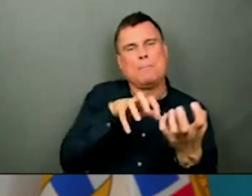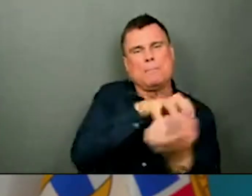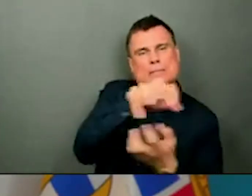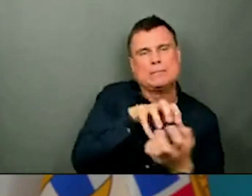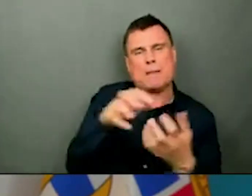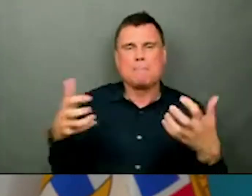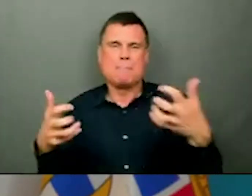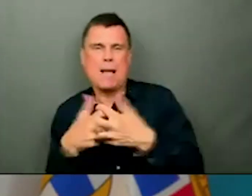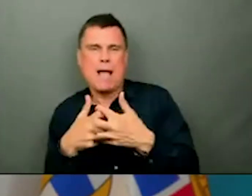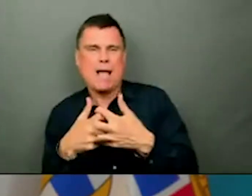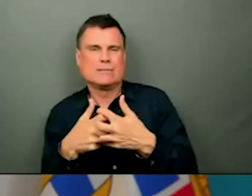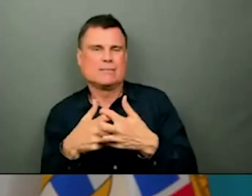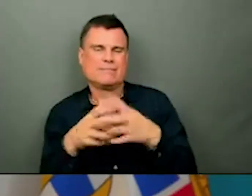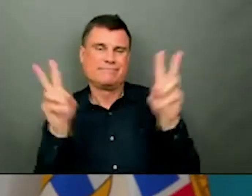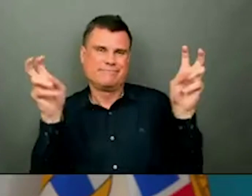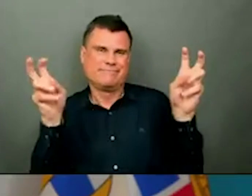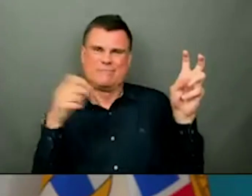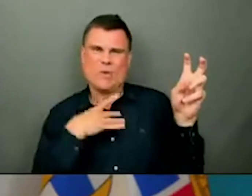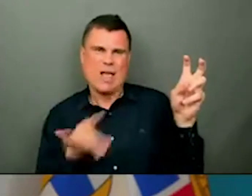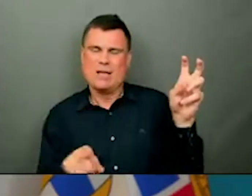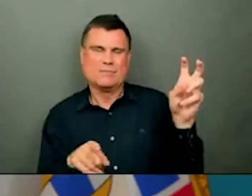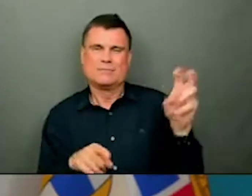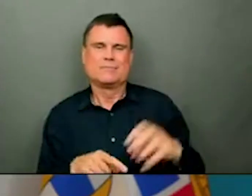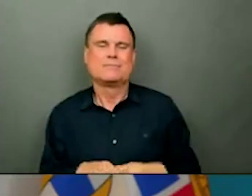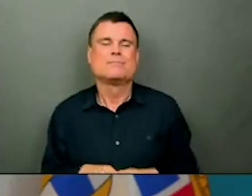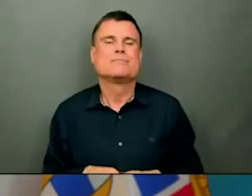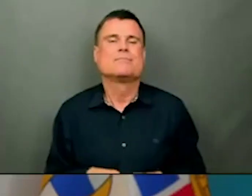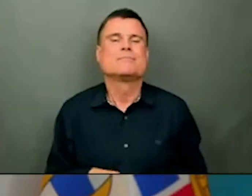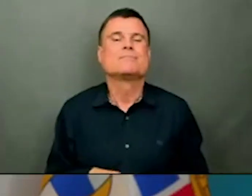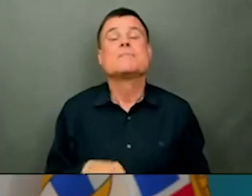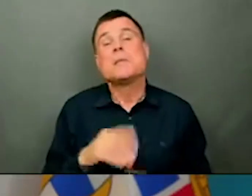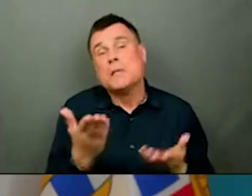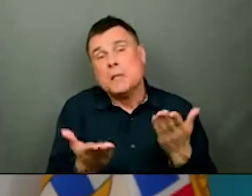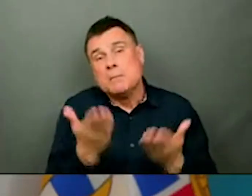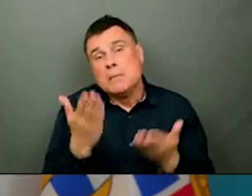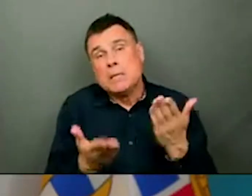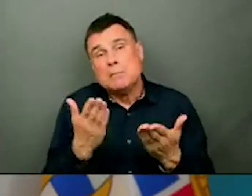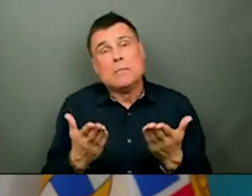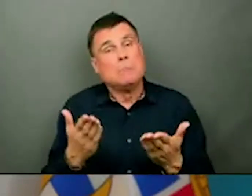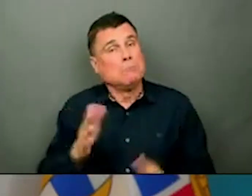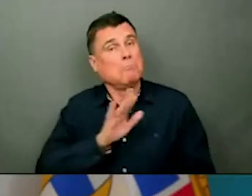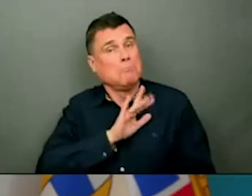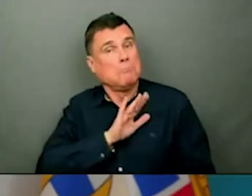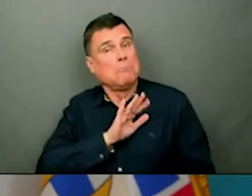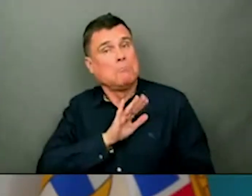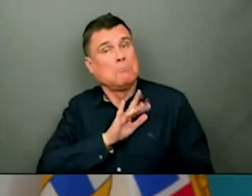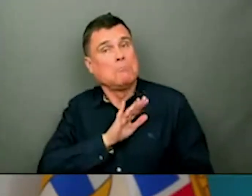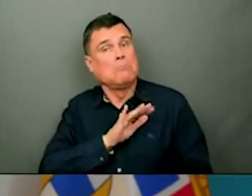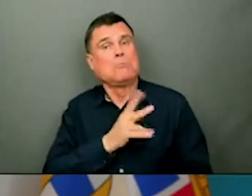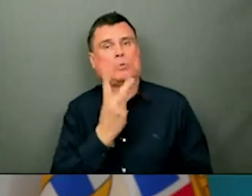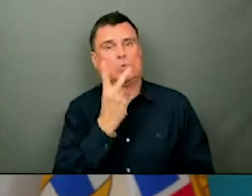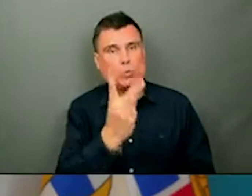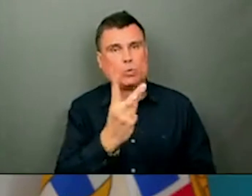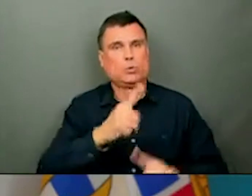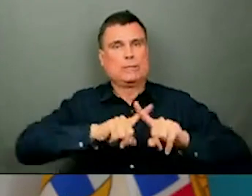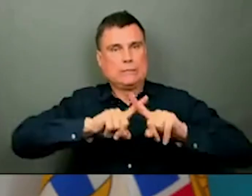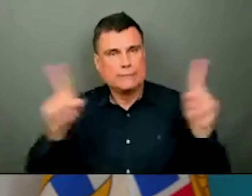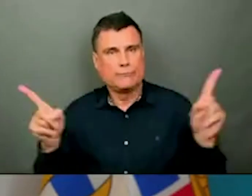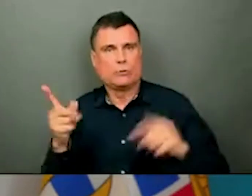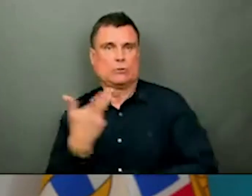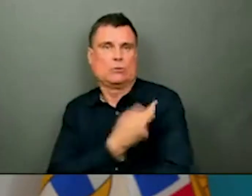important consideration because there may be benefits to using two different types of vaccines. And one of the things that we are learning is